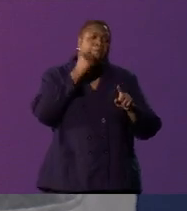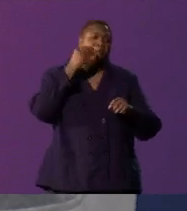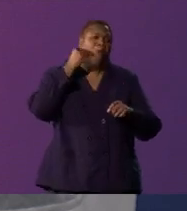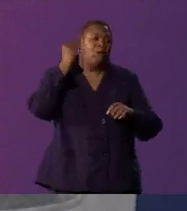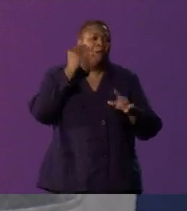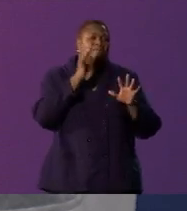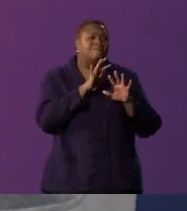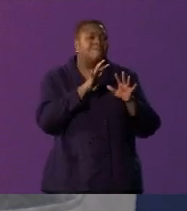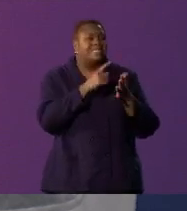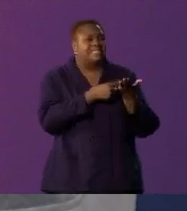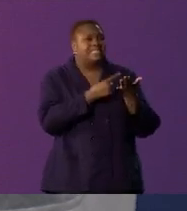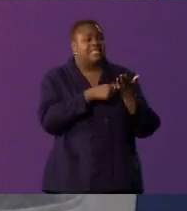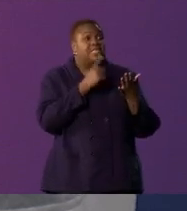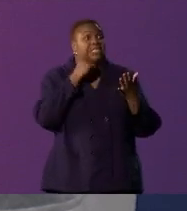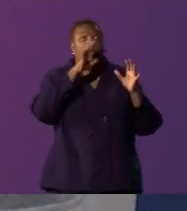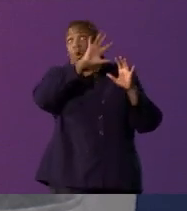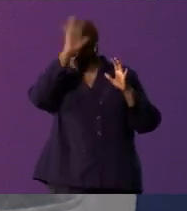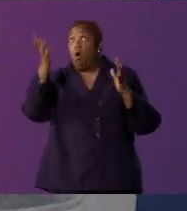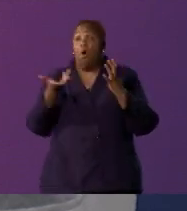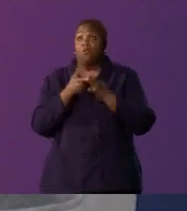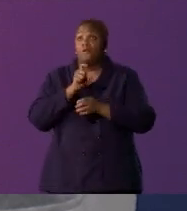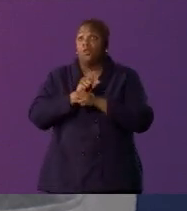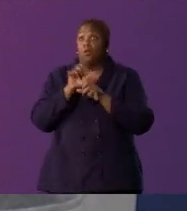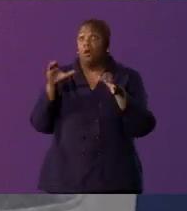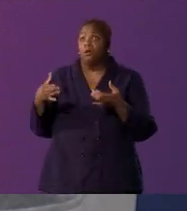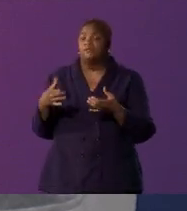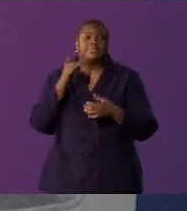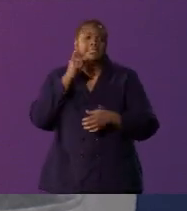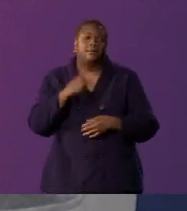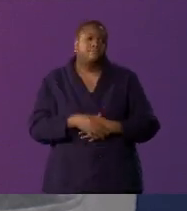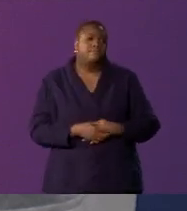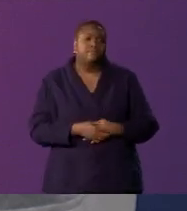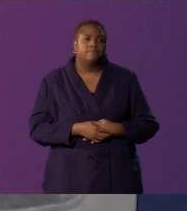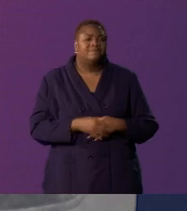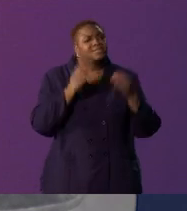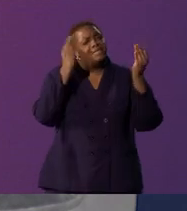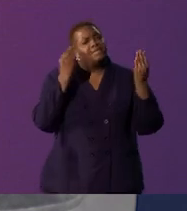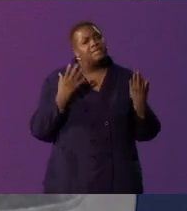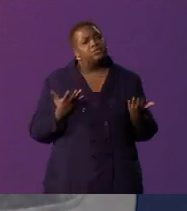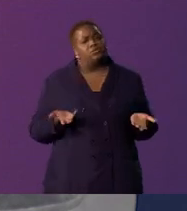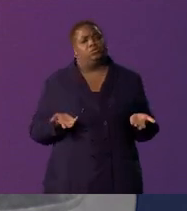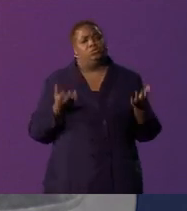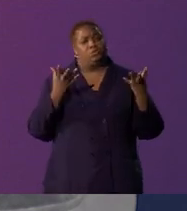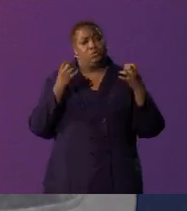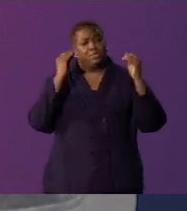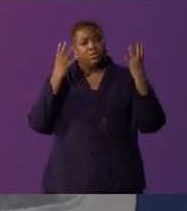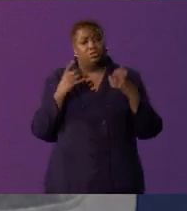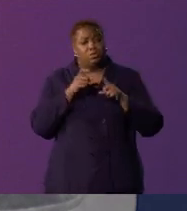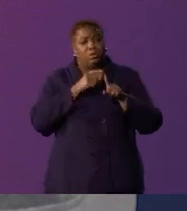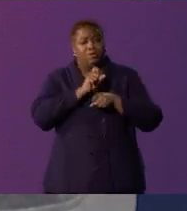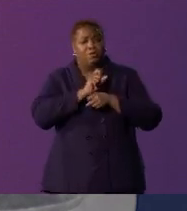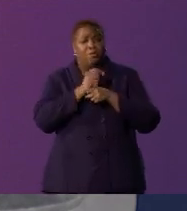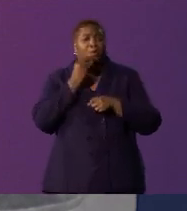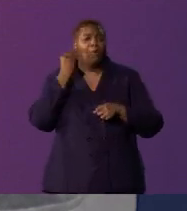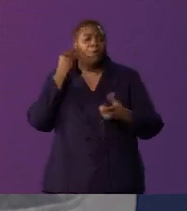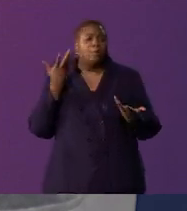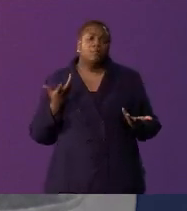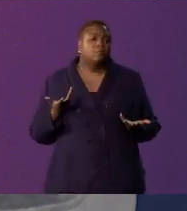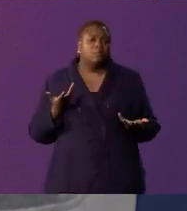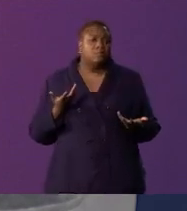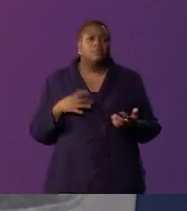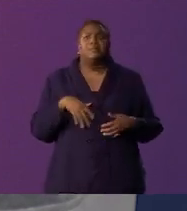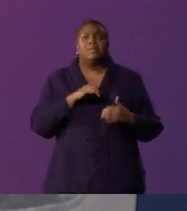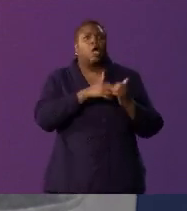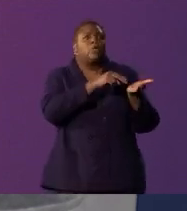and make it sound as if it's for the entire workforce. It's not. Right. Teachers, how would you like teachers to work from home and teach your students? How would you